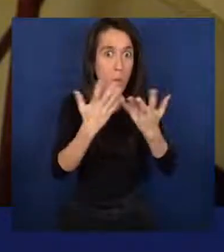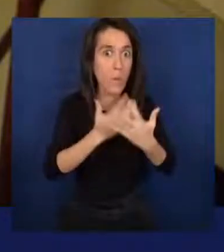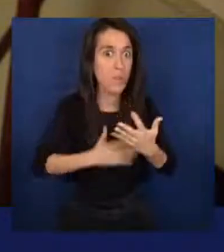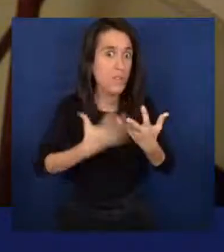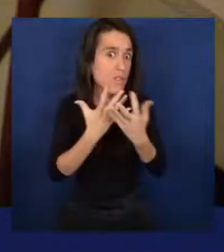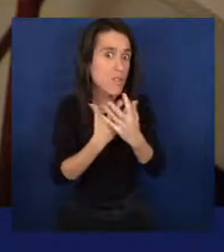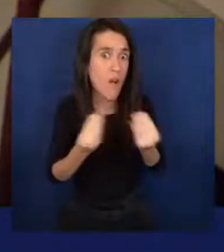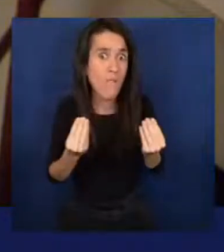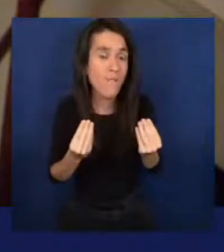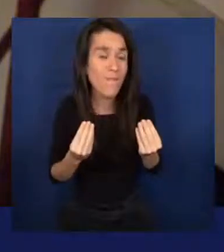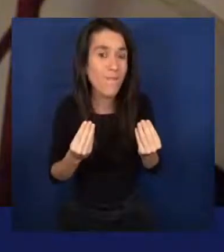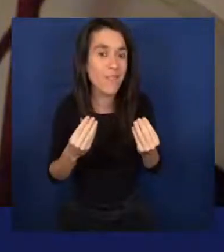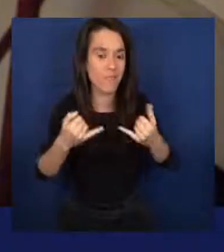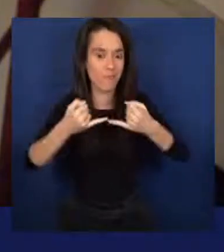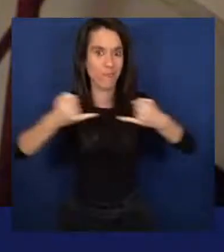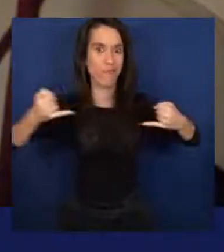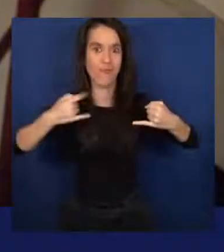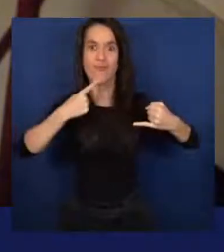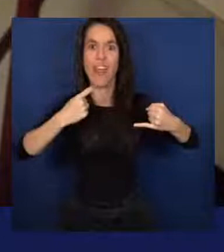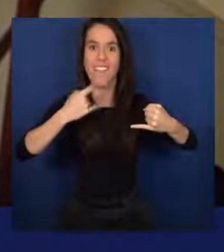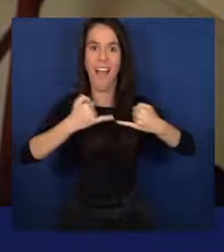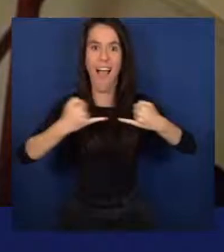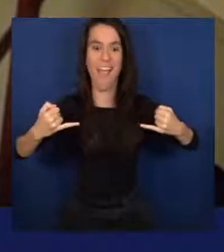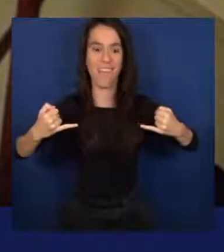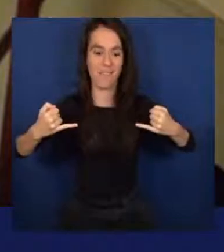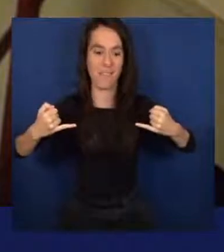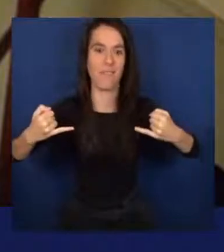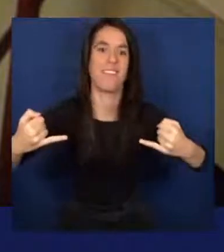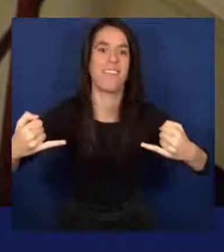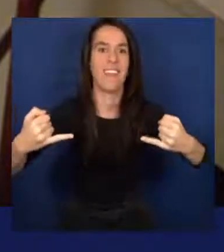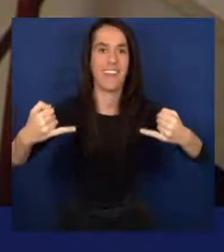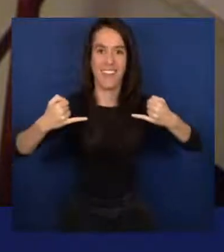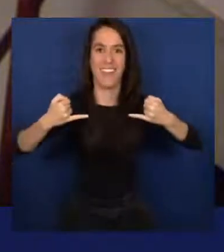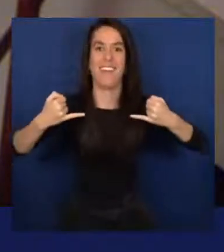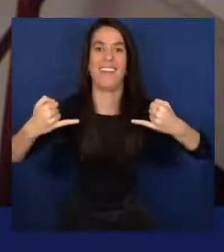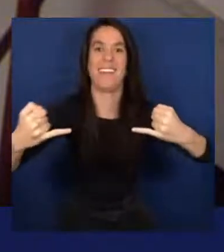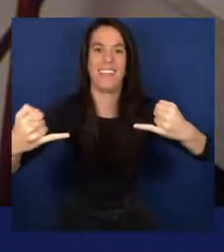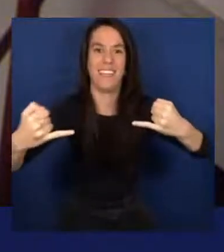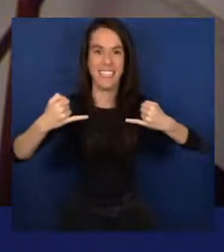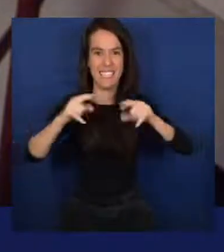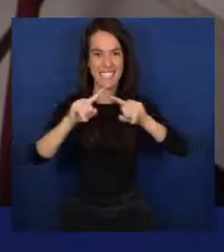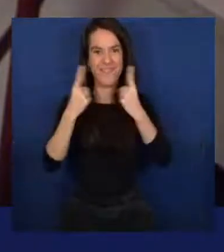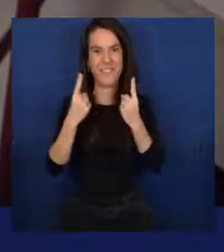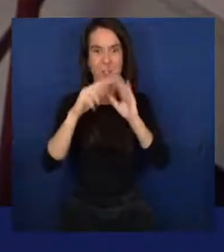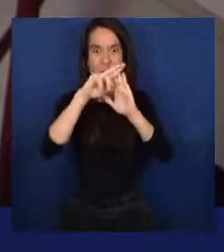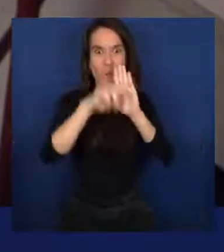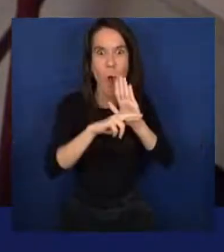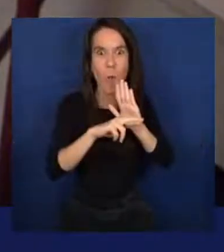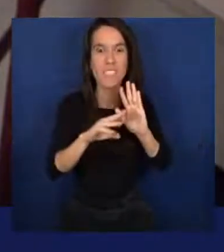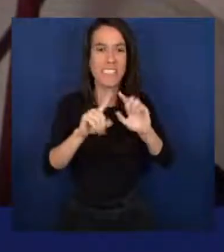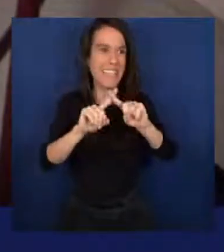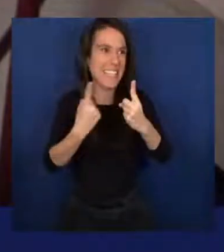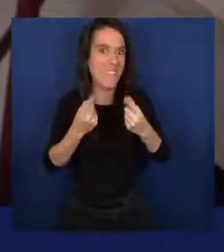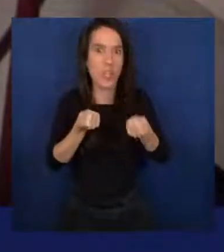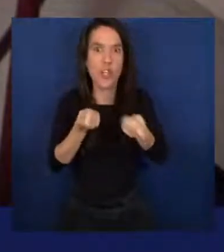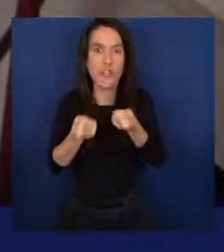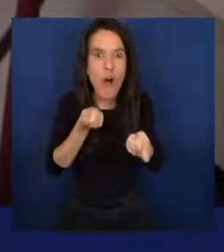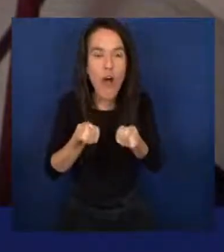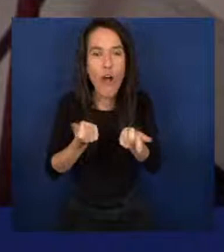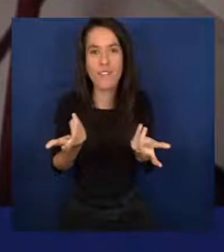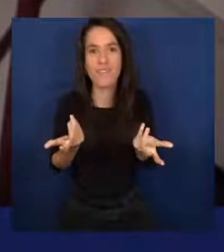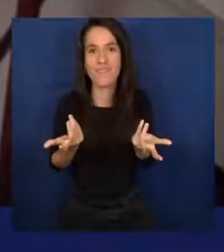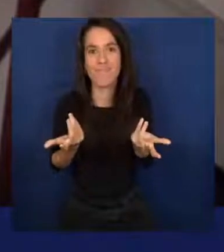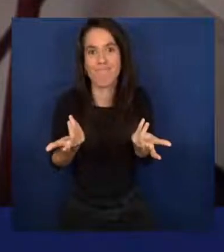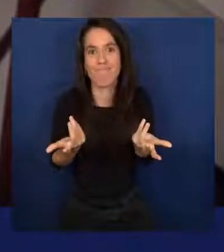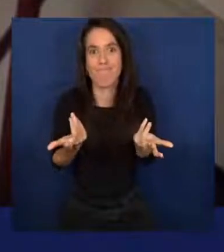So based on the algorithm, you would have, I would say, different rules and different controls or stopping